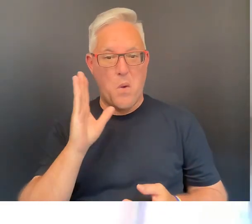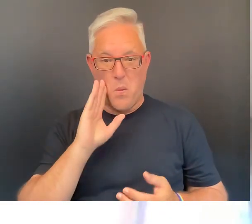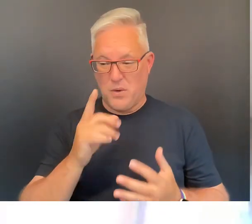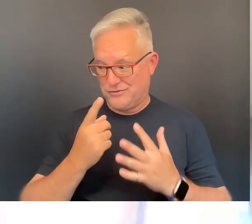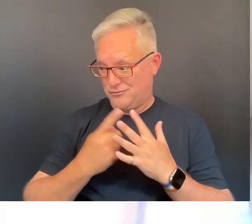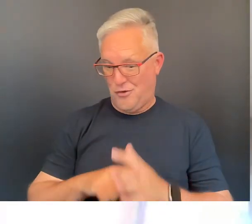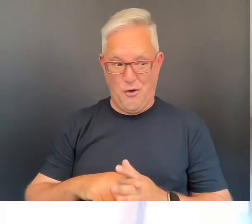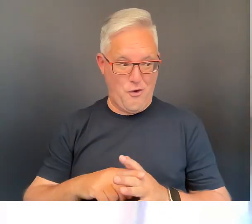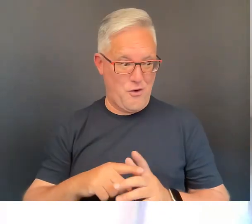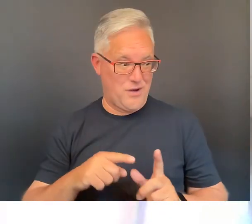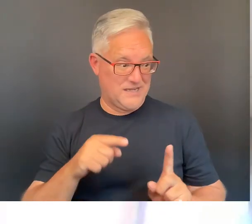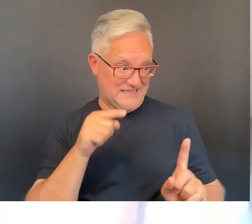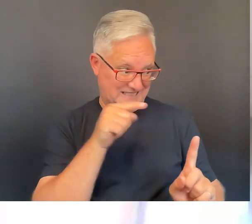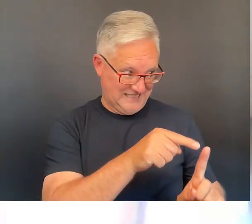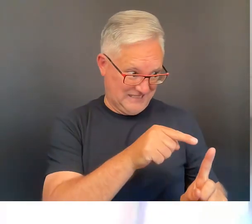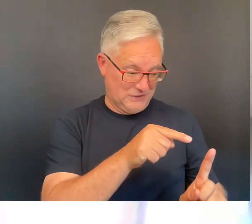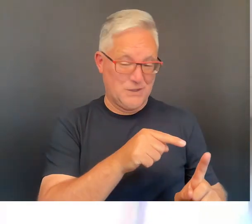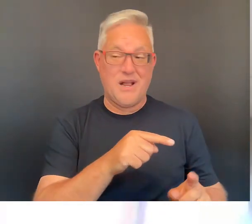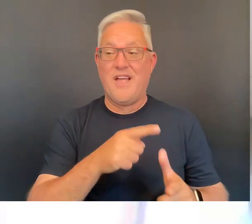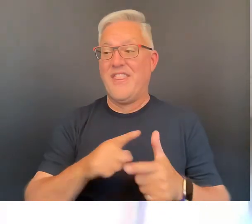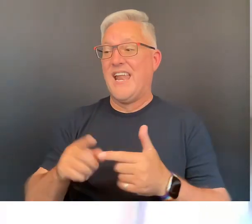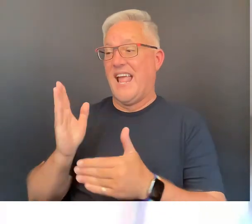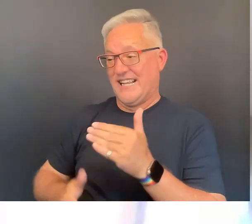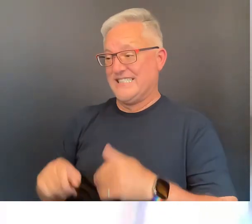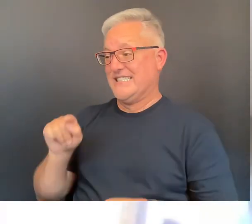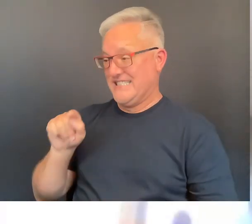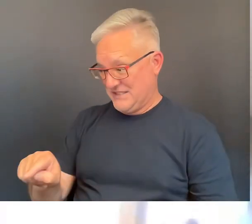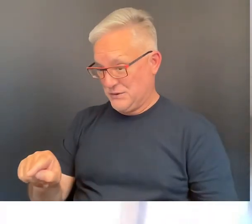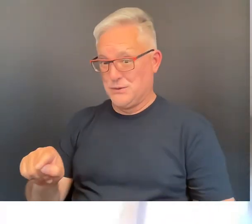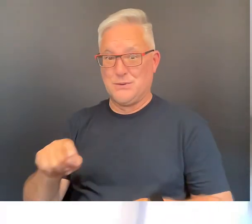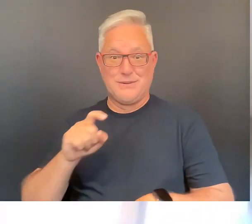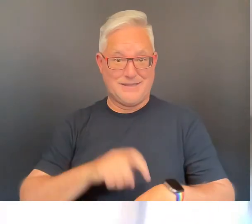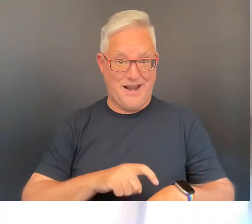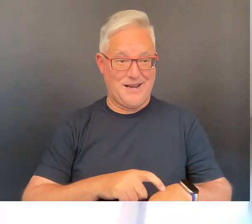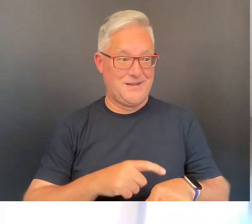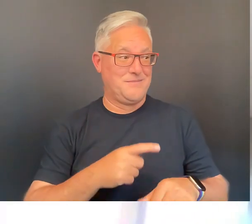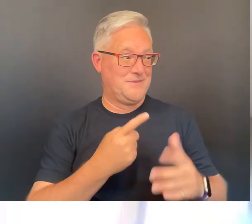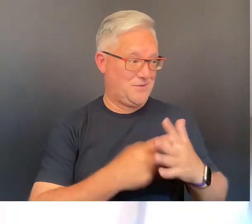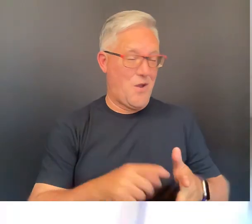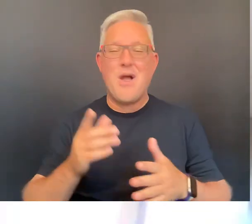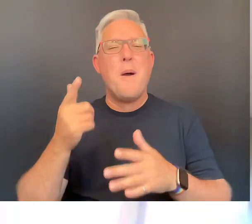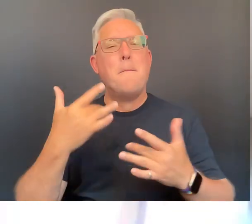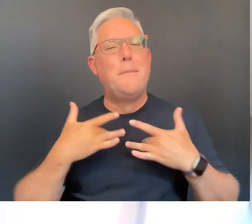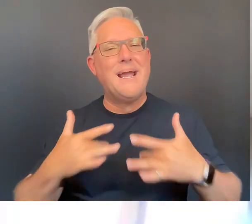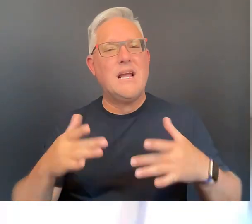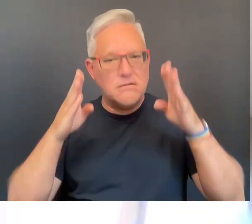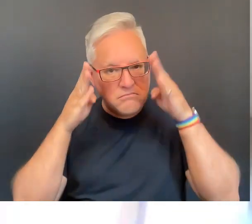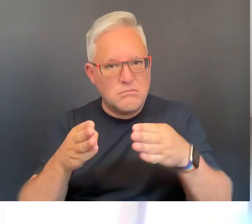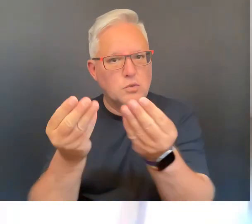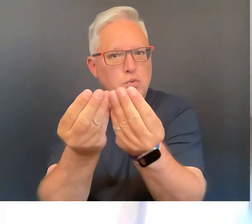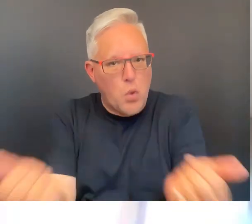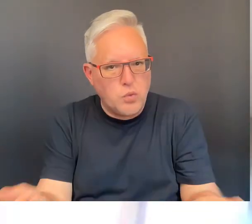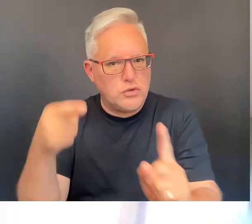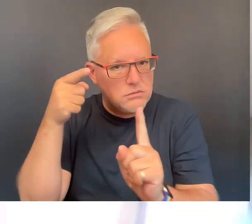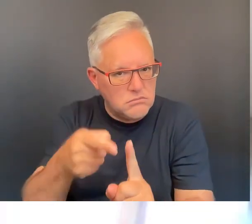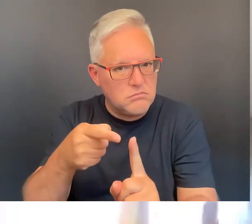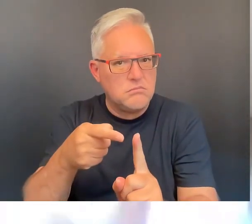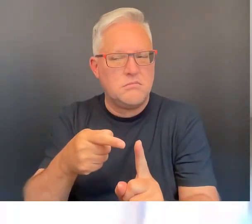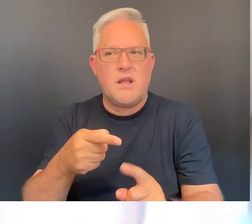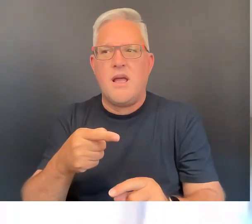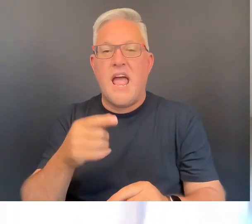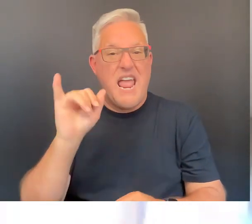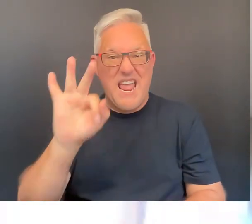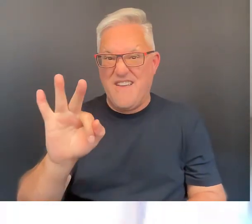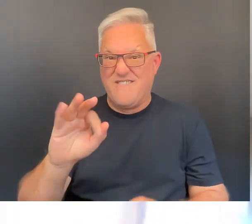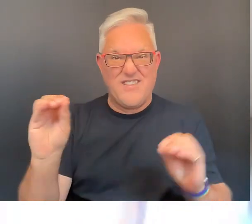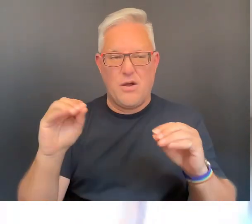time, or we're ending at this time. Or, like a solution oriented, or like, just